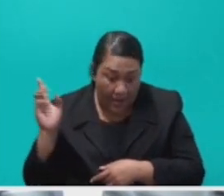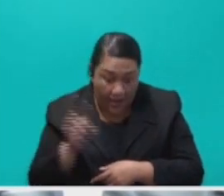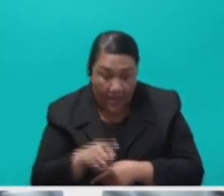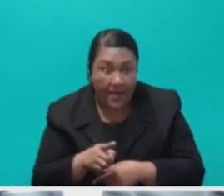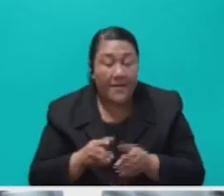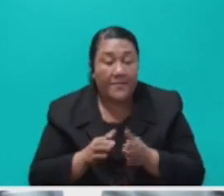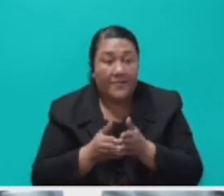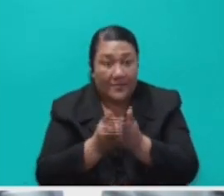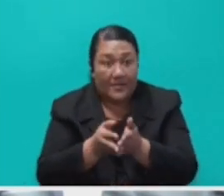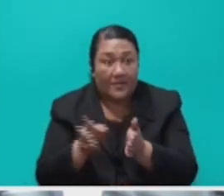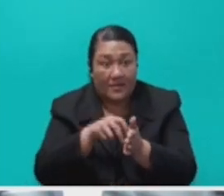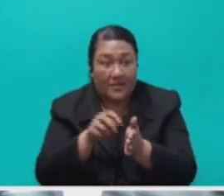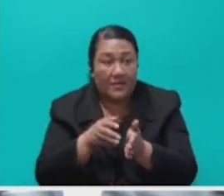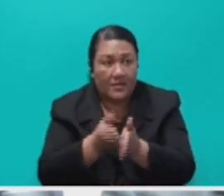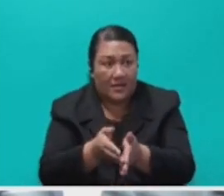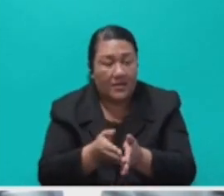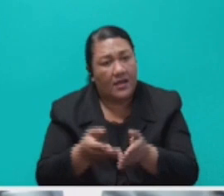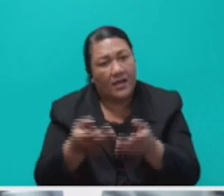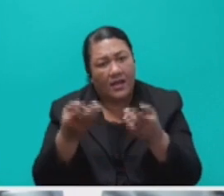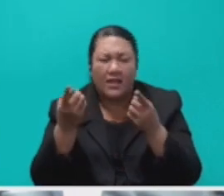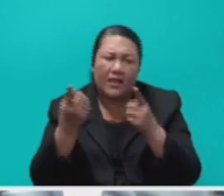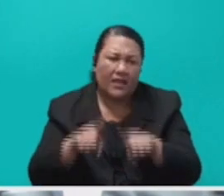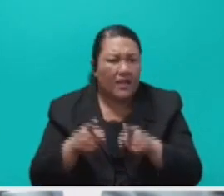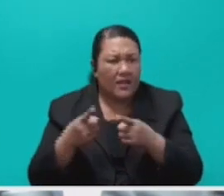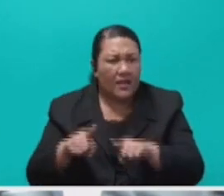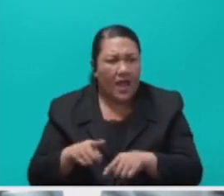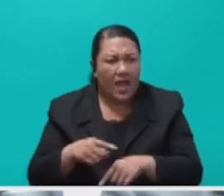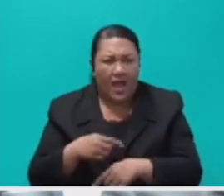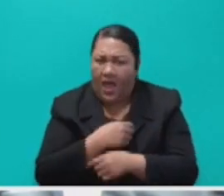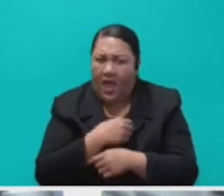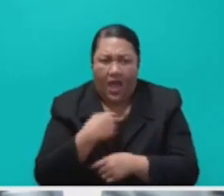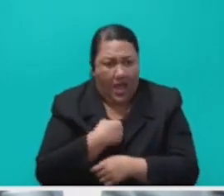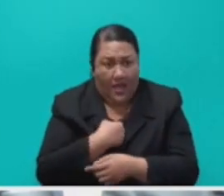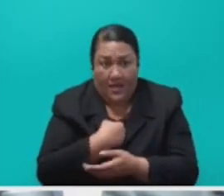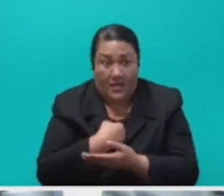I did not come with my great-grandparents.